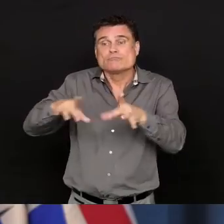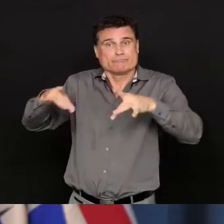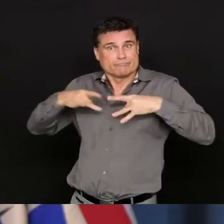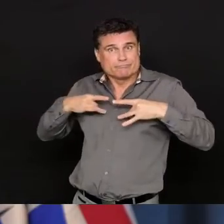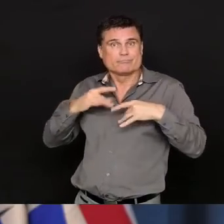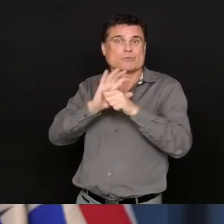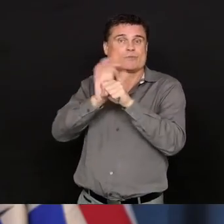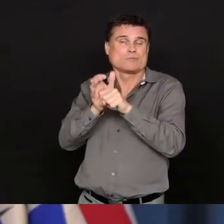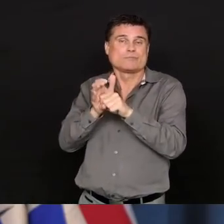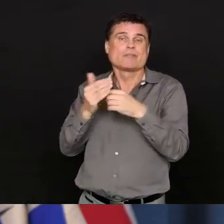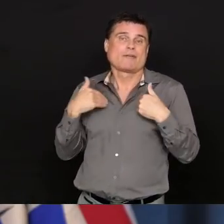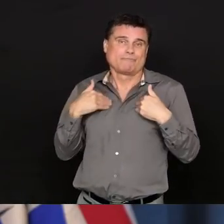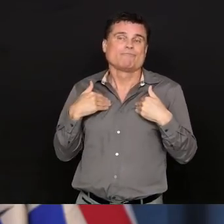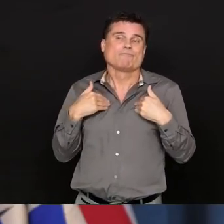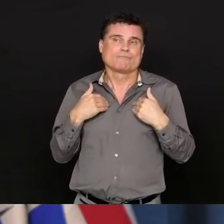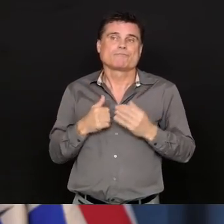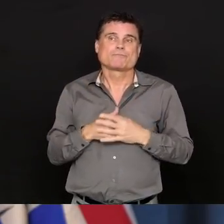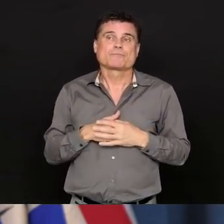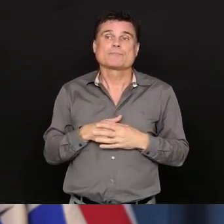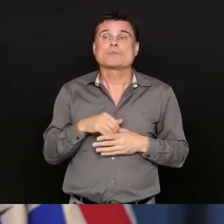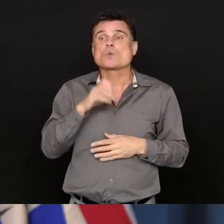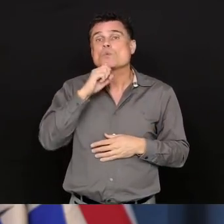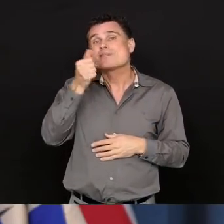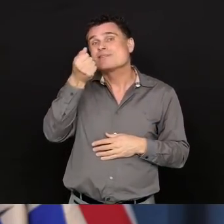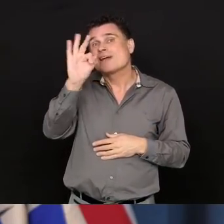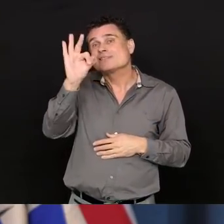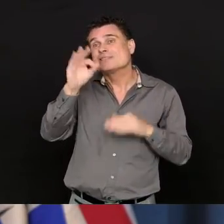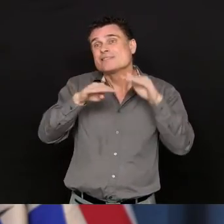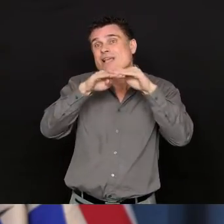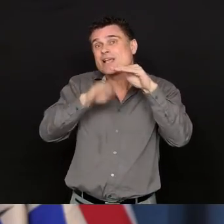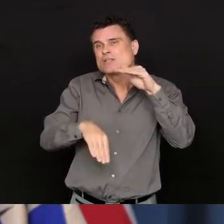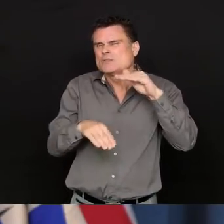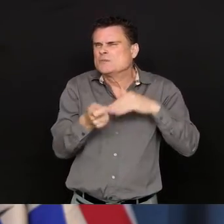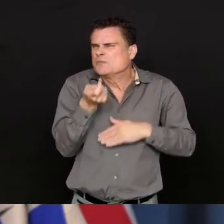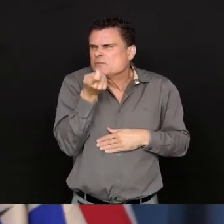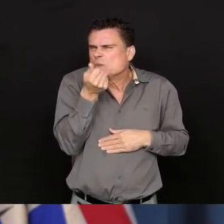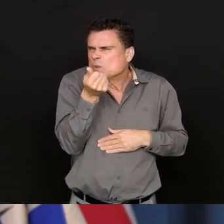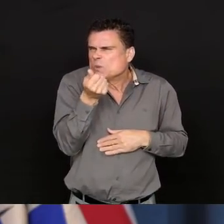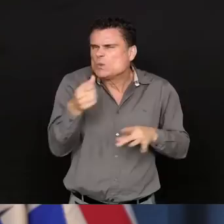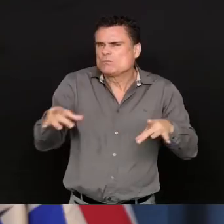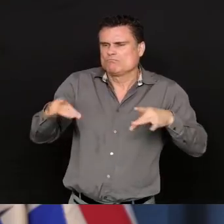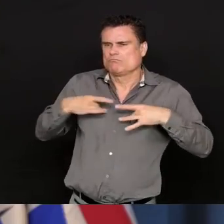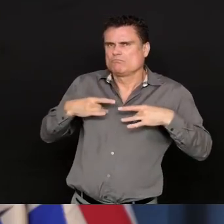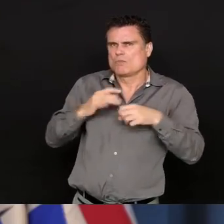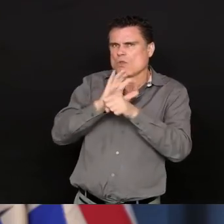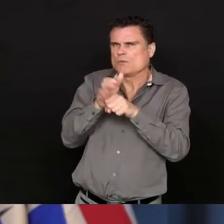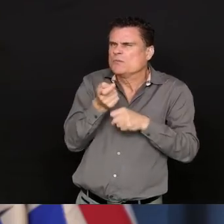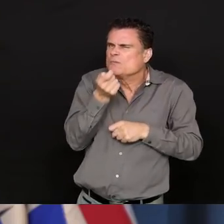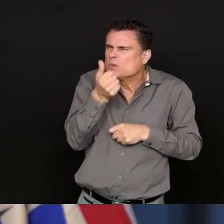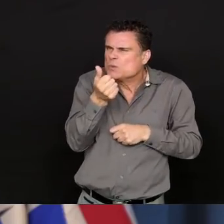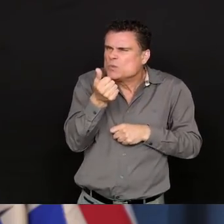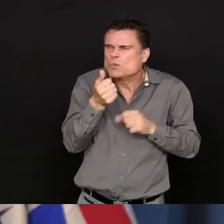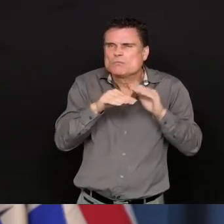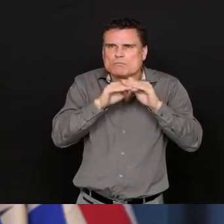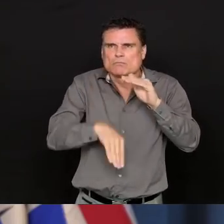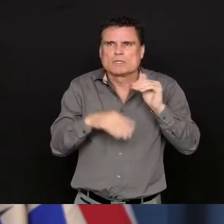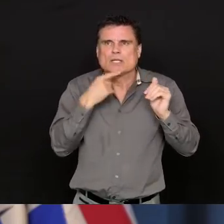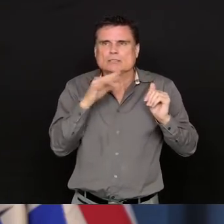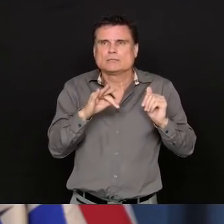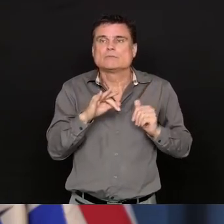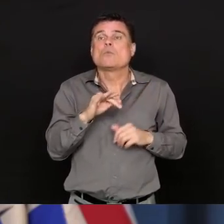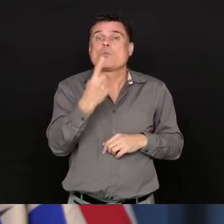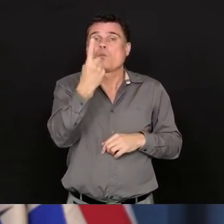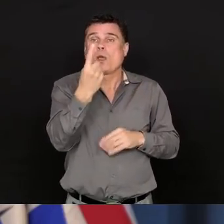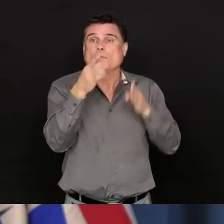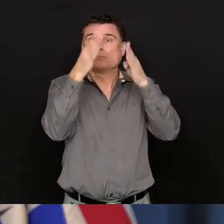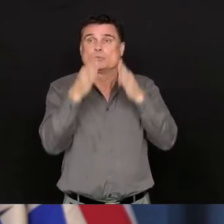19. We've had a single hospitalization, no serious illness in people under the age of 19, and that's reassuring